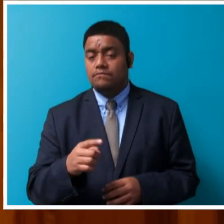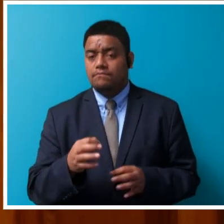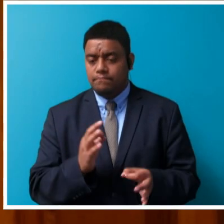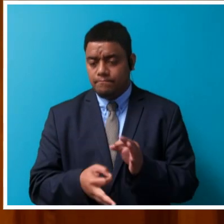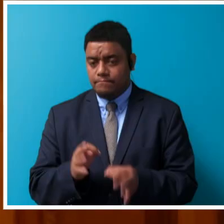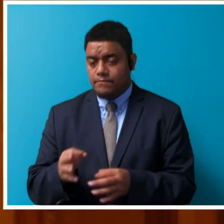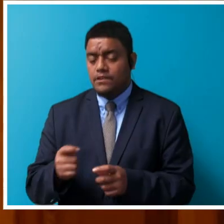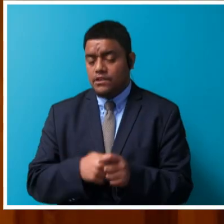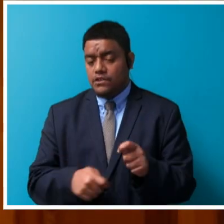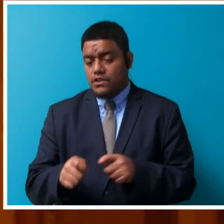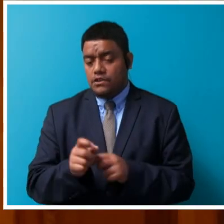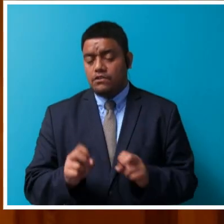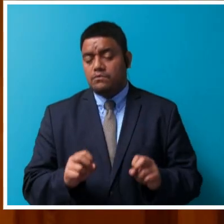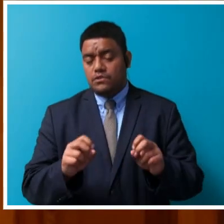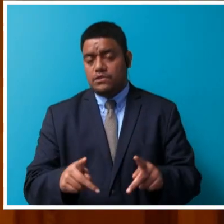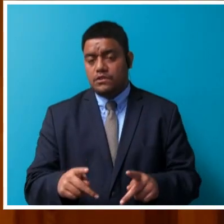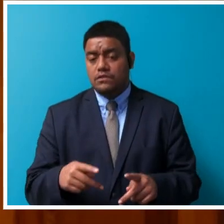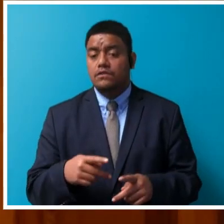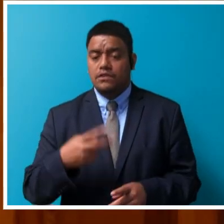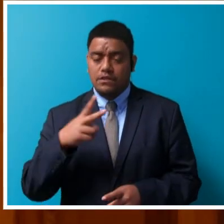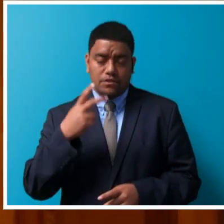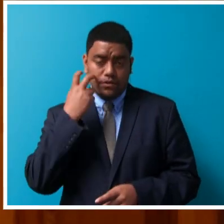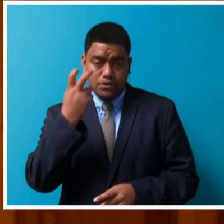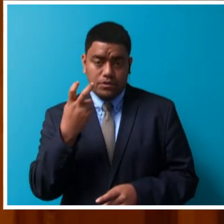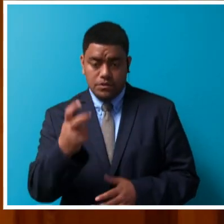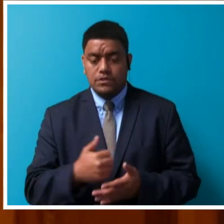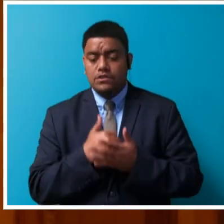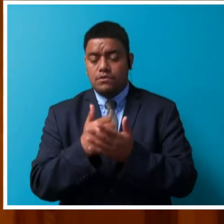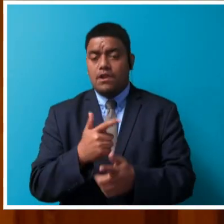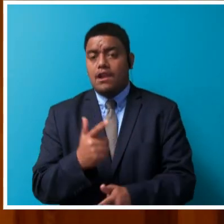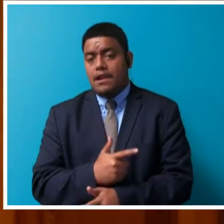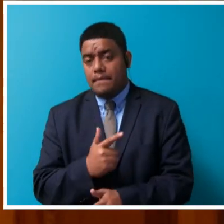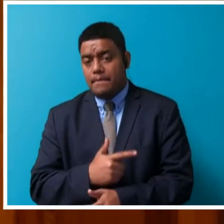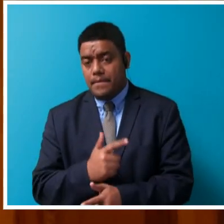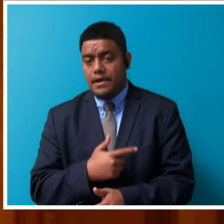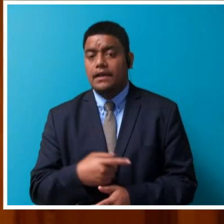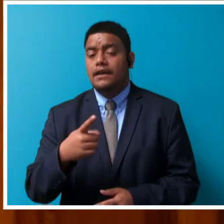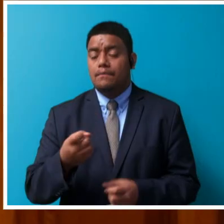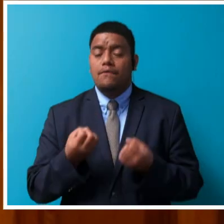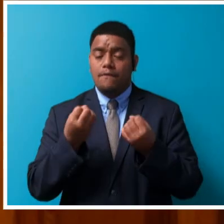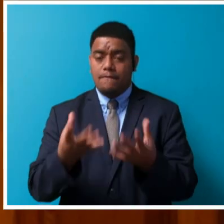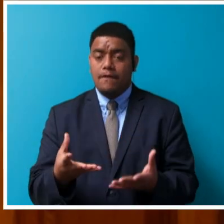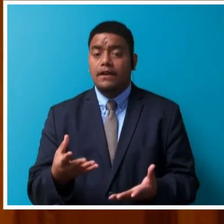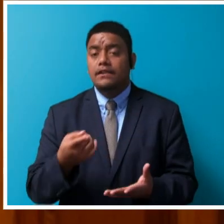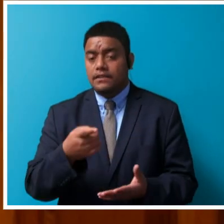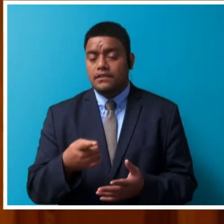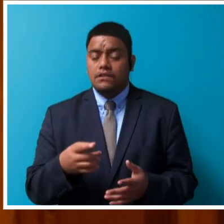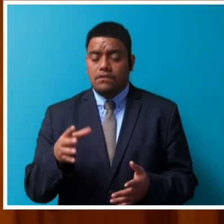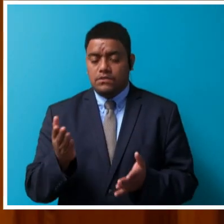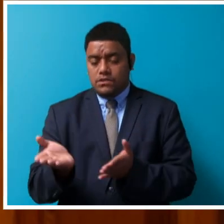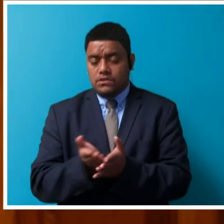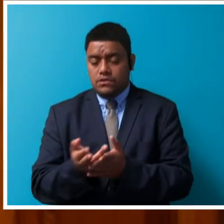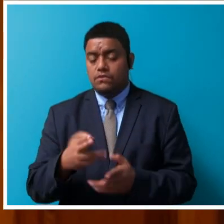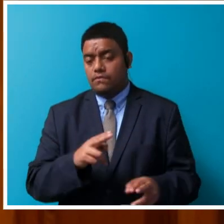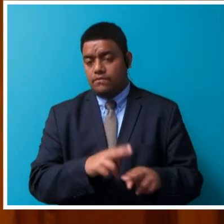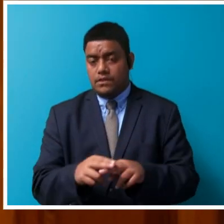and investment opportunities, promote tourism, support labor mobility initiatives, and provide essential consular services to